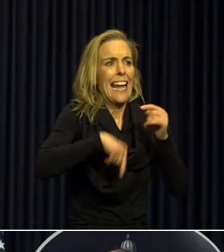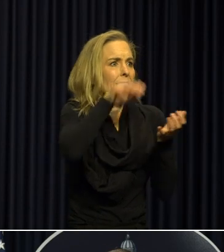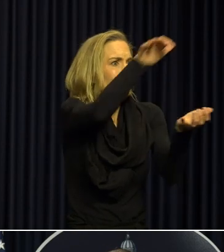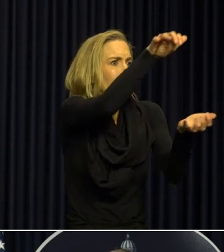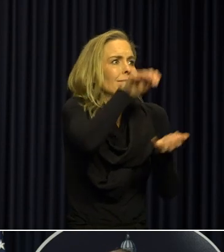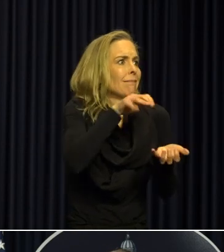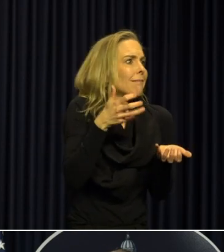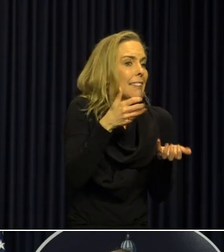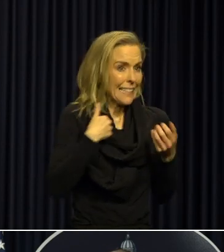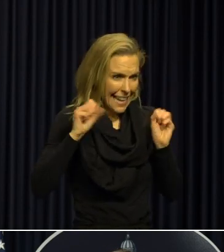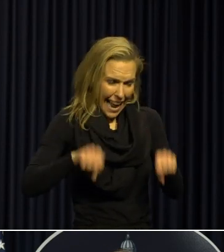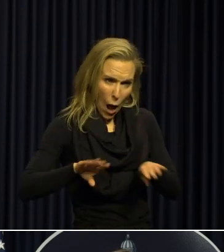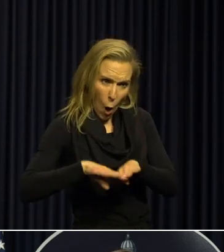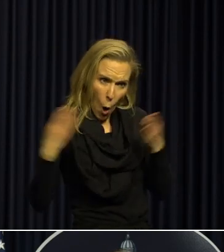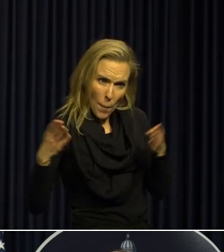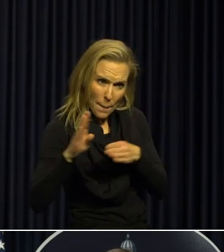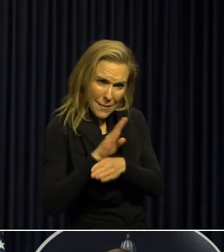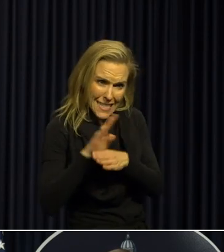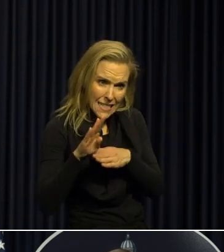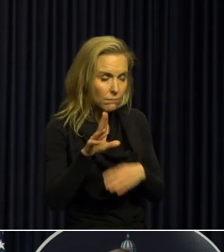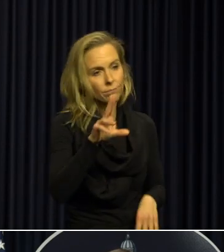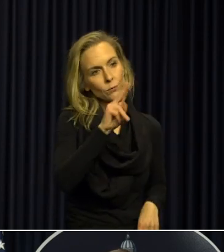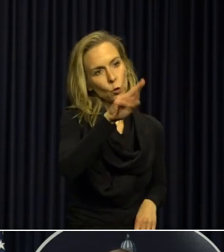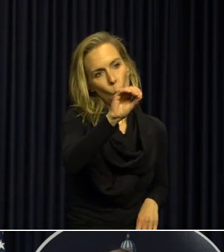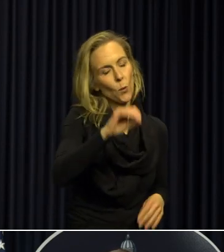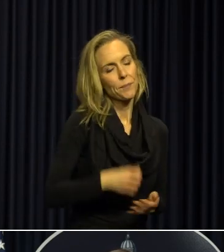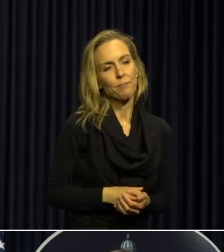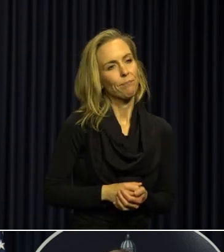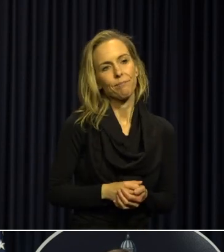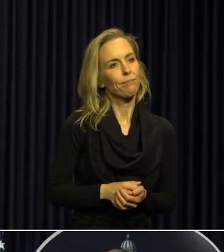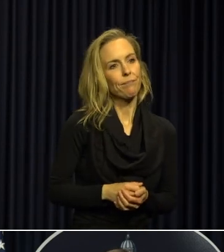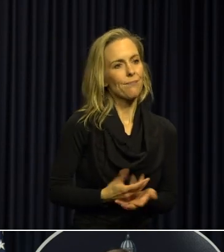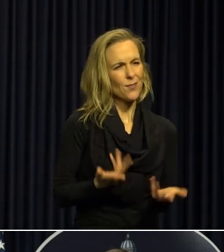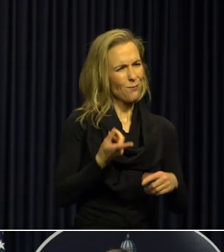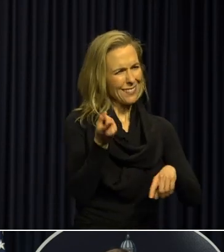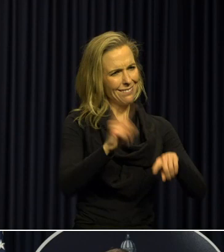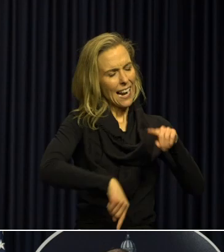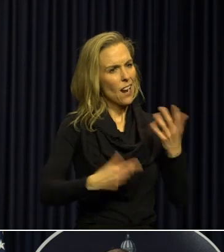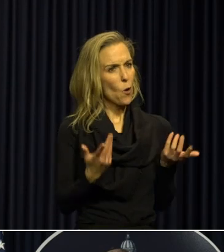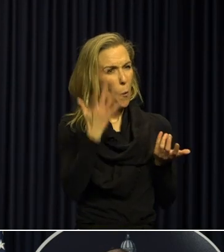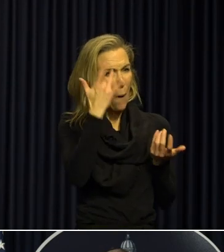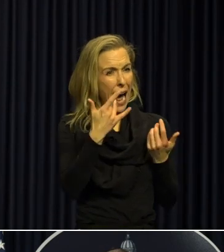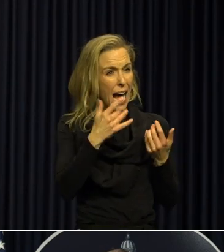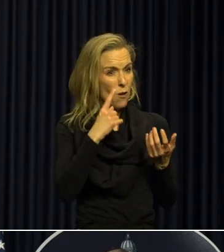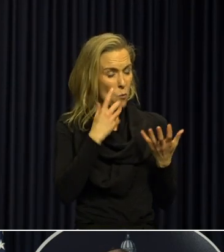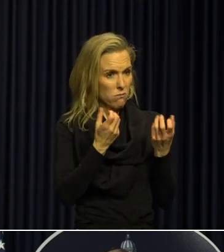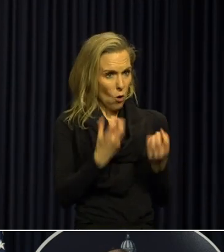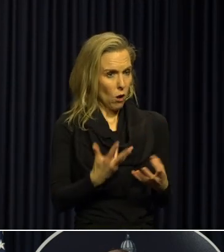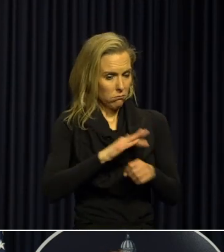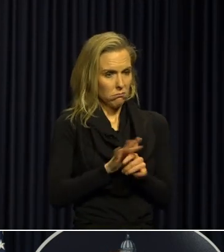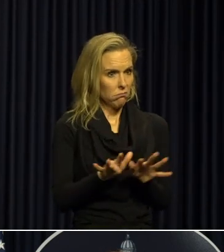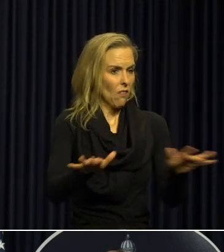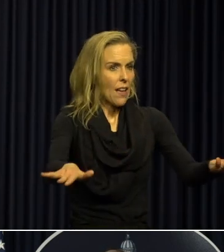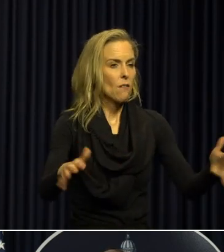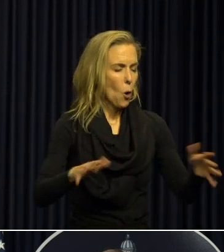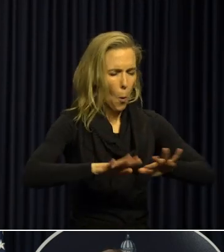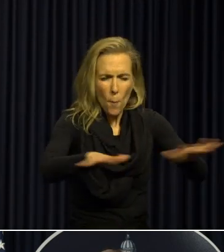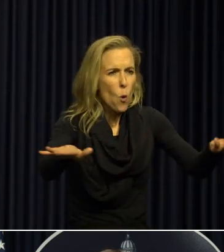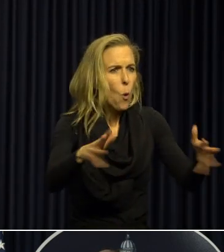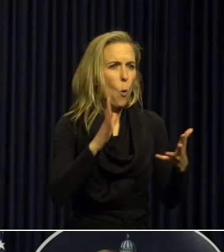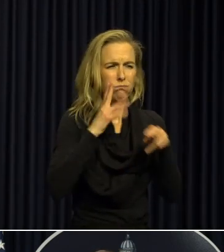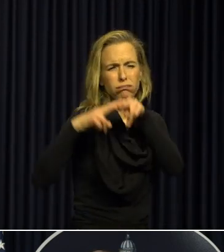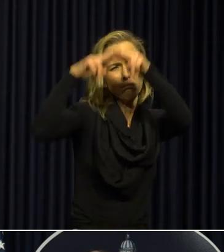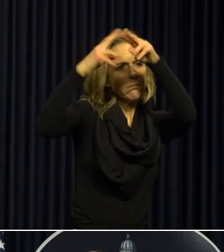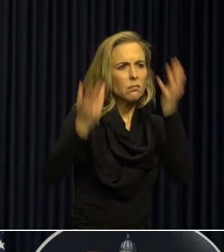my business? Well, the answer is no. We can't be doing that. That would spread the virus. I mean, if you don't have